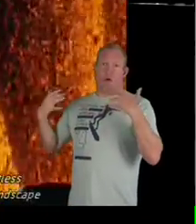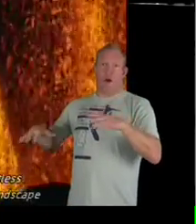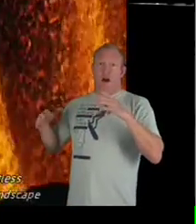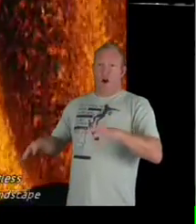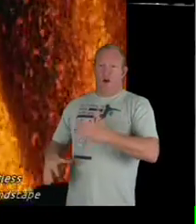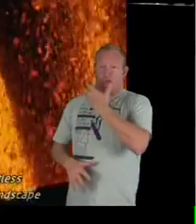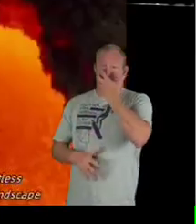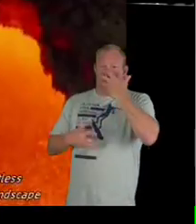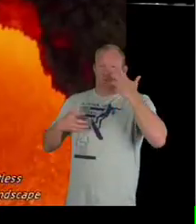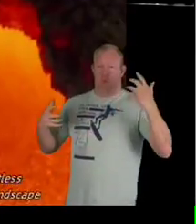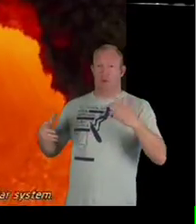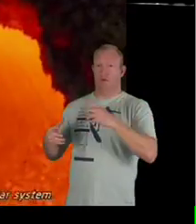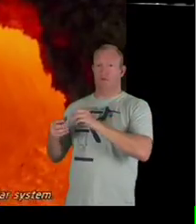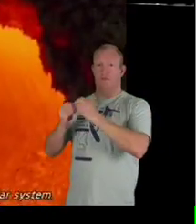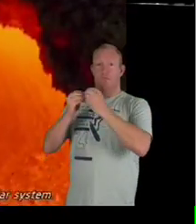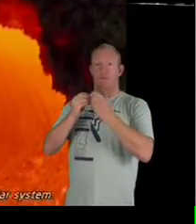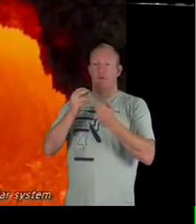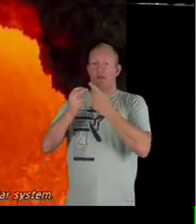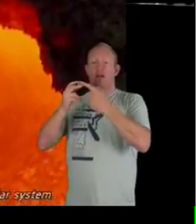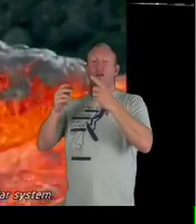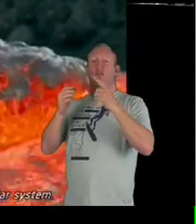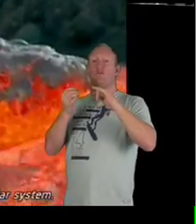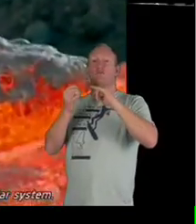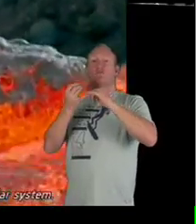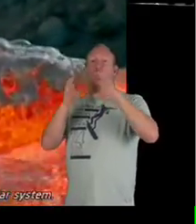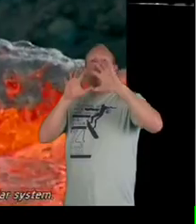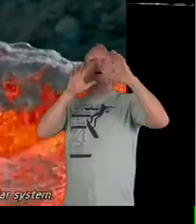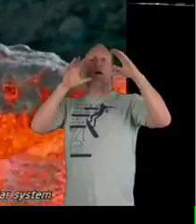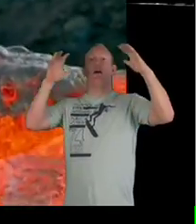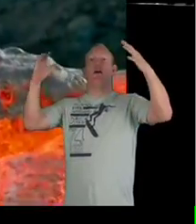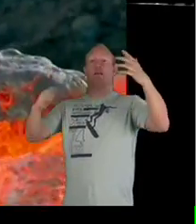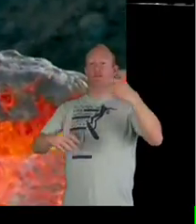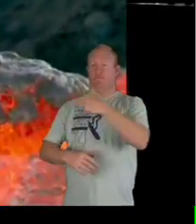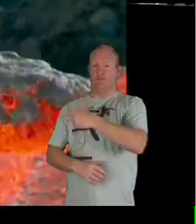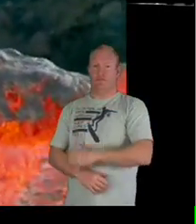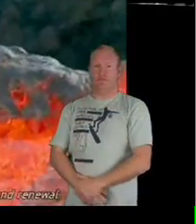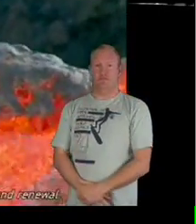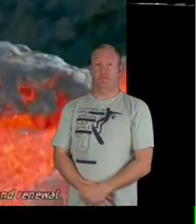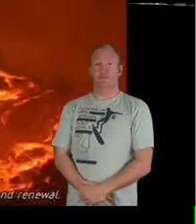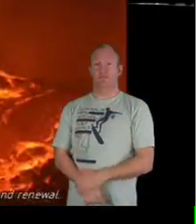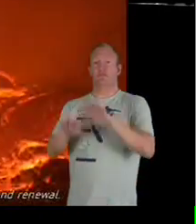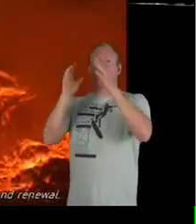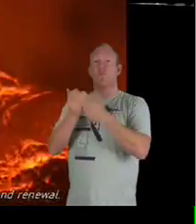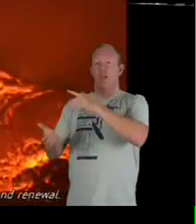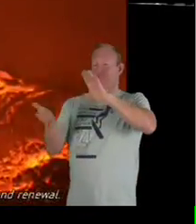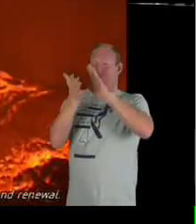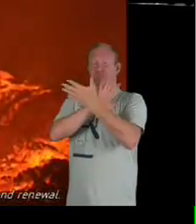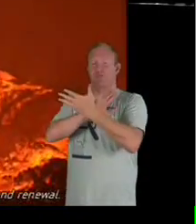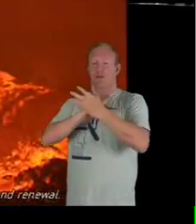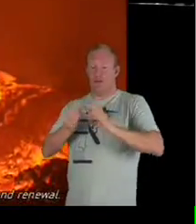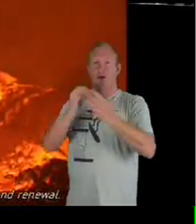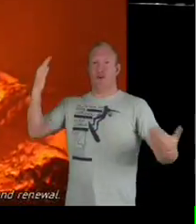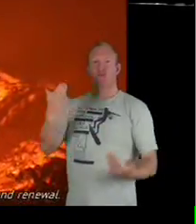continually changing landscape, unlike any other in the solar system. It's a world of destruction